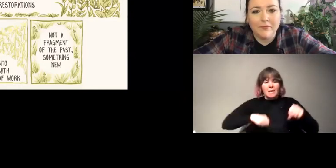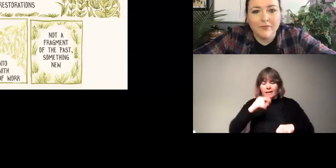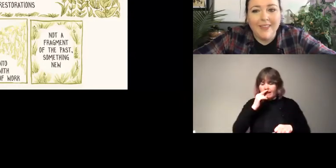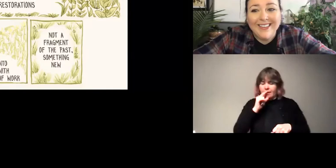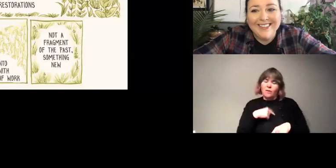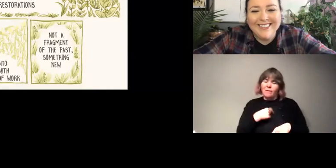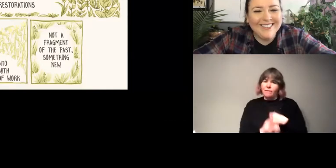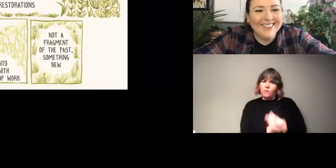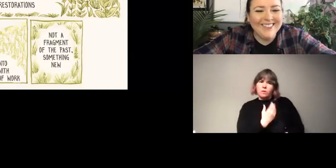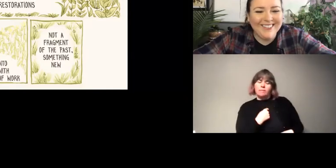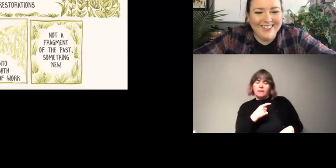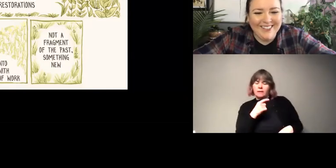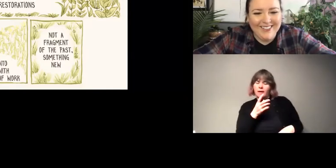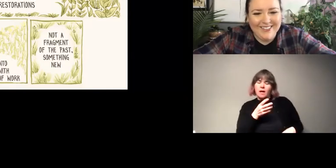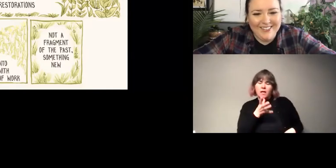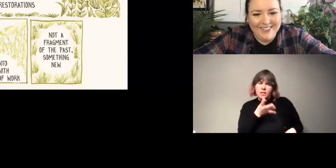by my parents, hated it,